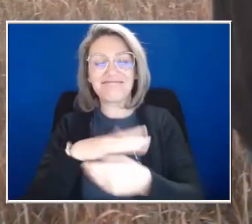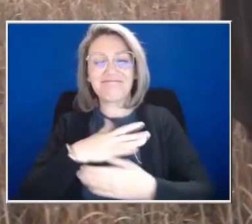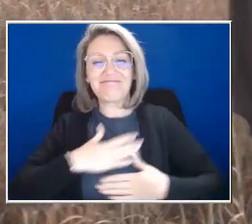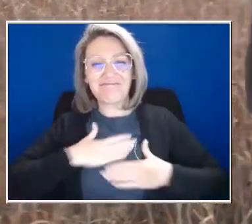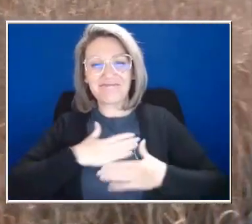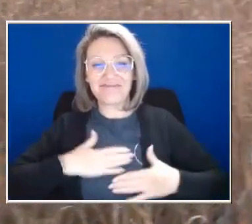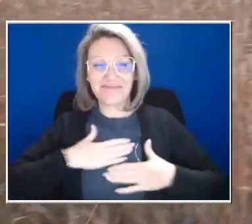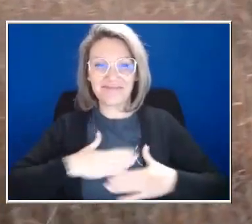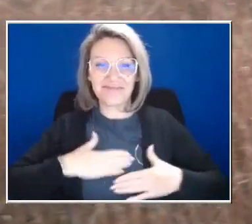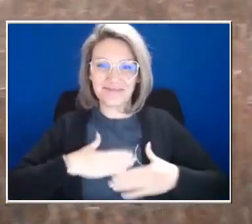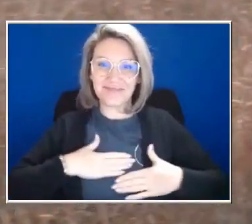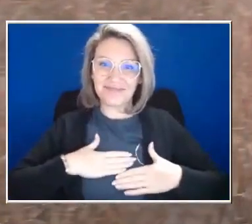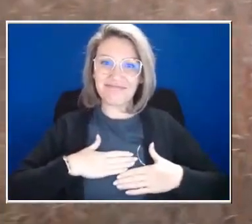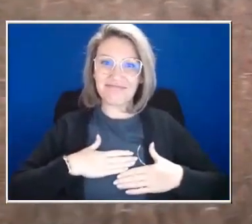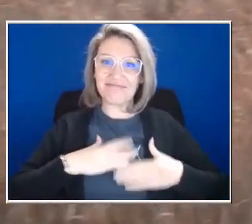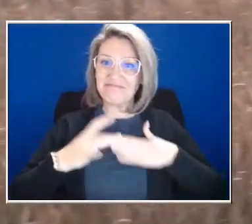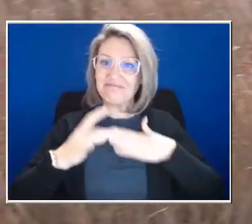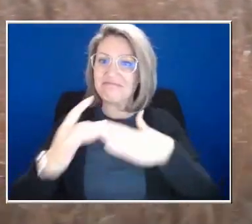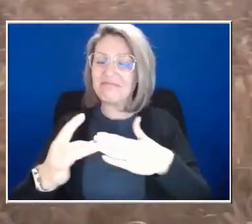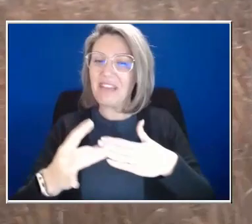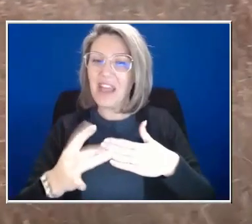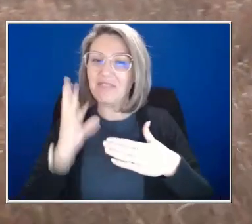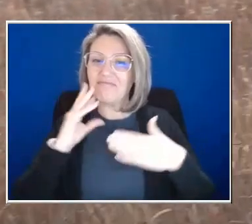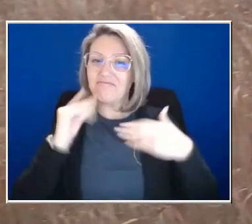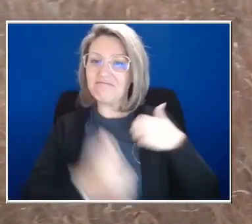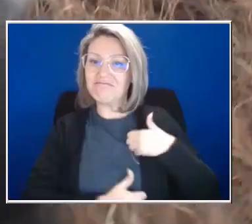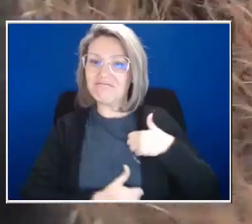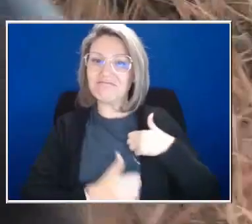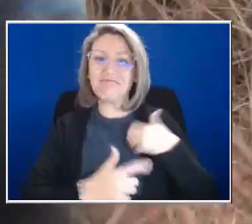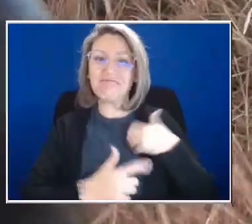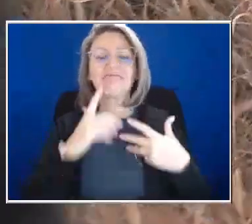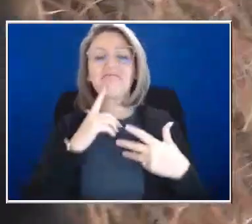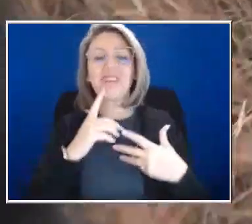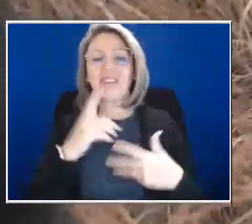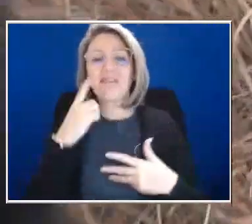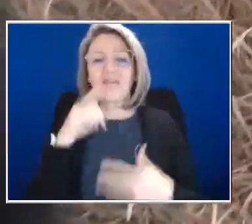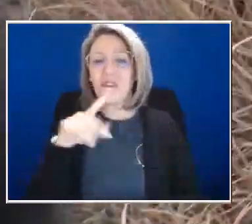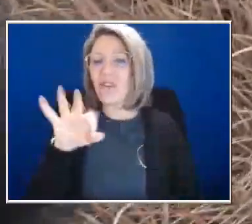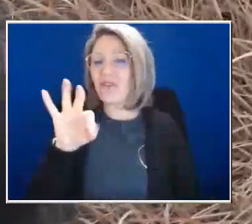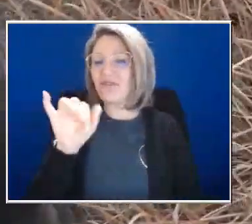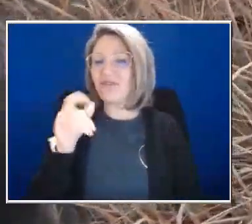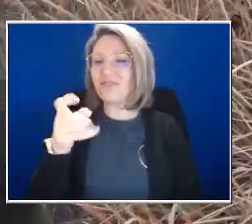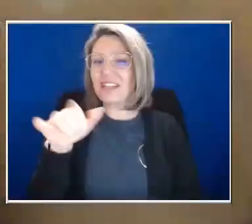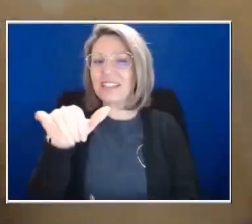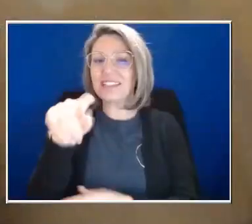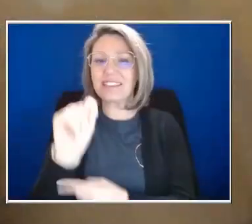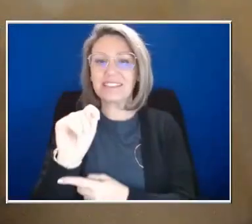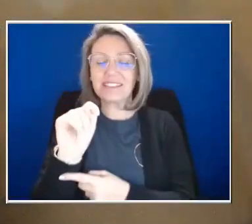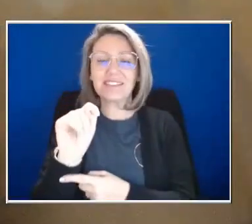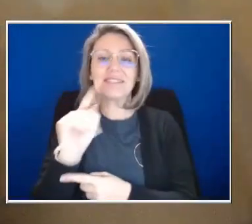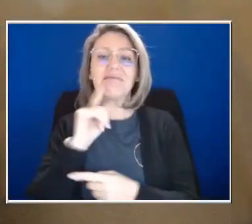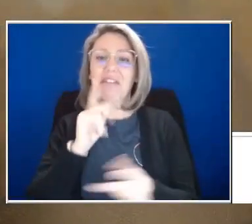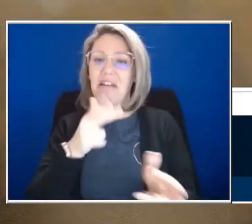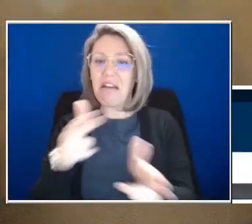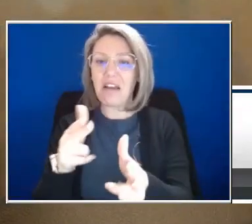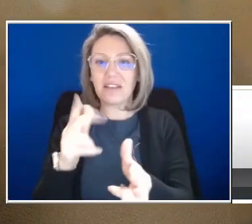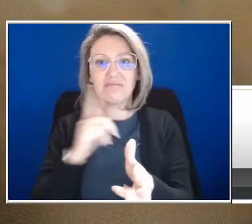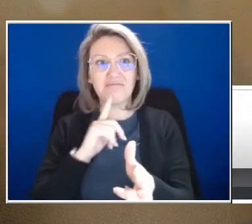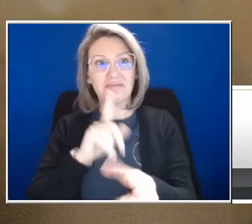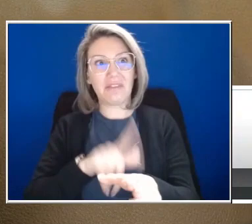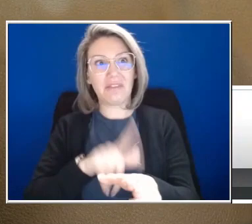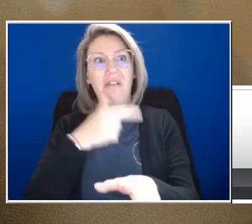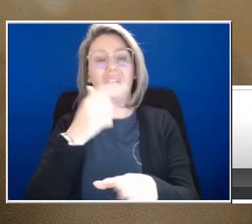guiding these veterans on a pheasant hunt. But it's been a long road. The biggest change is